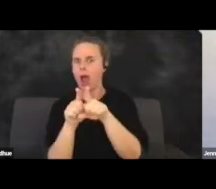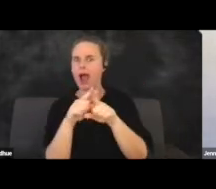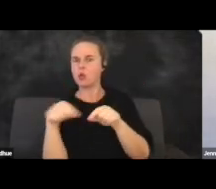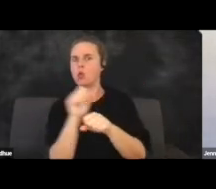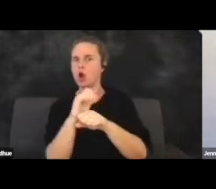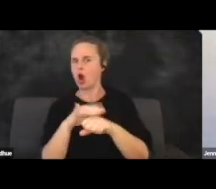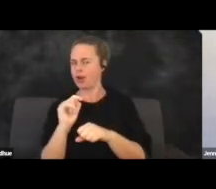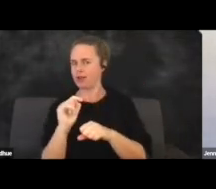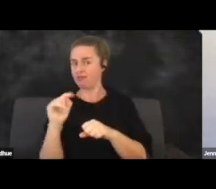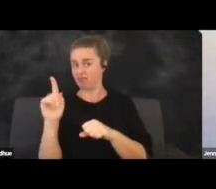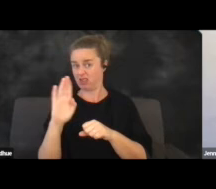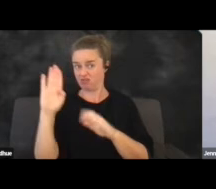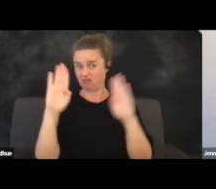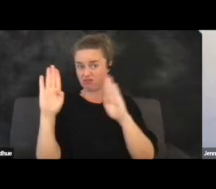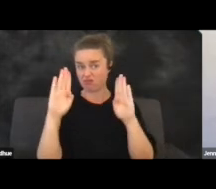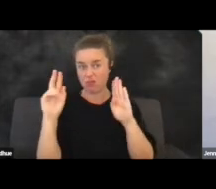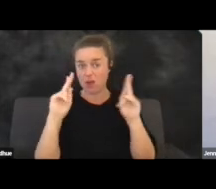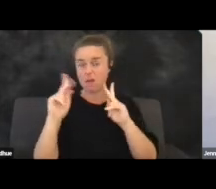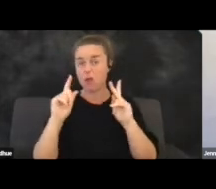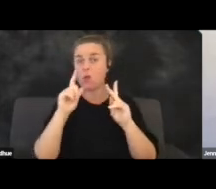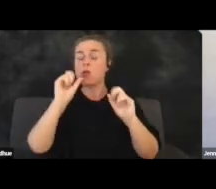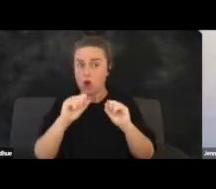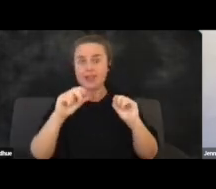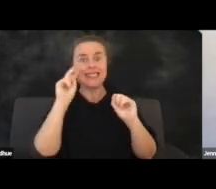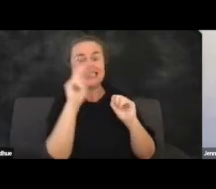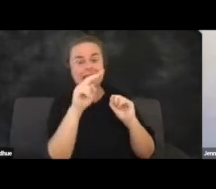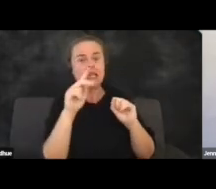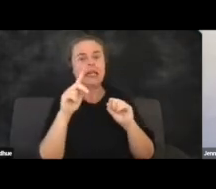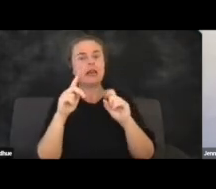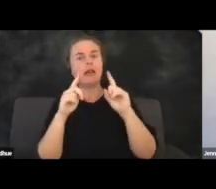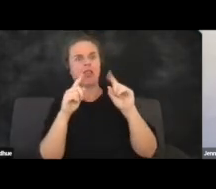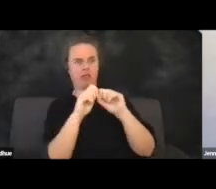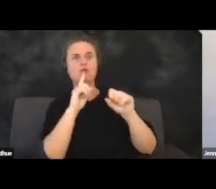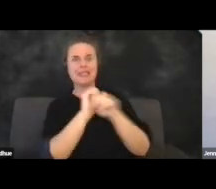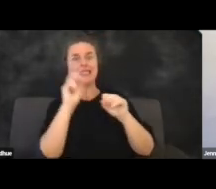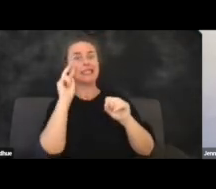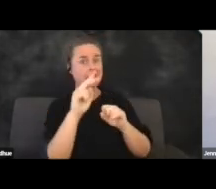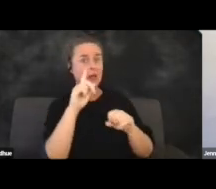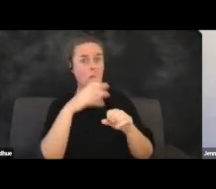were watching it develop in real time versus listening to it in conversation?